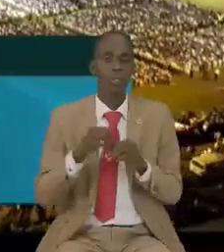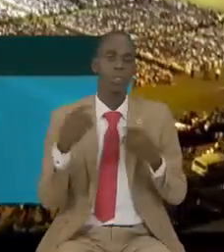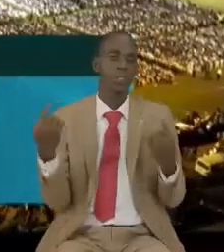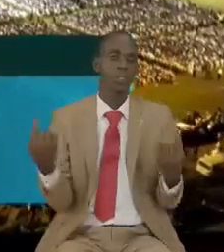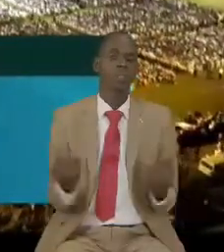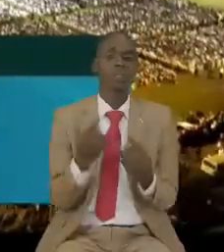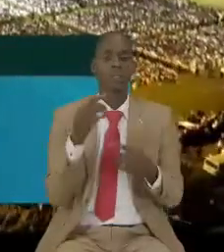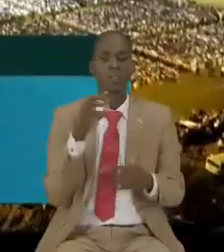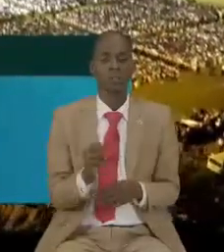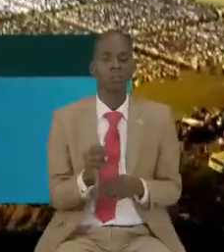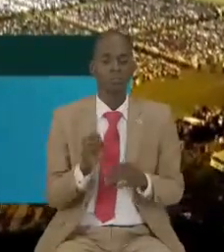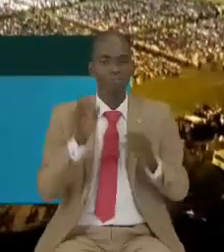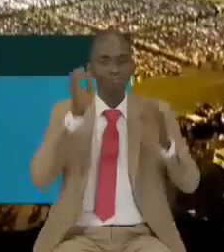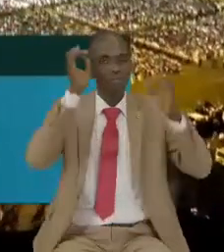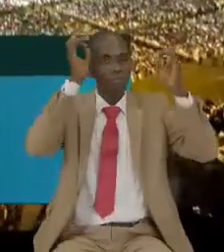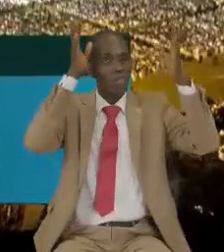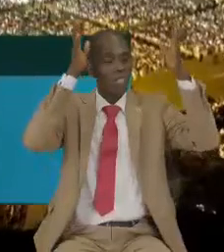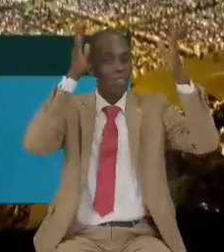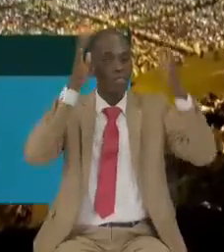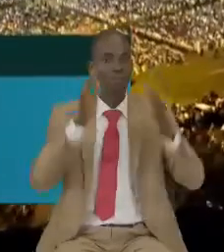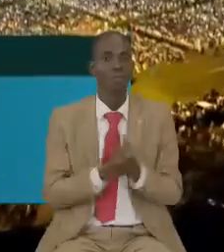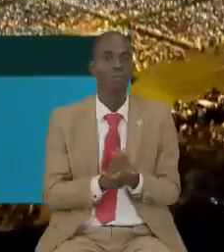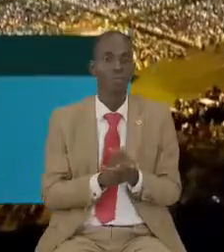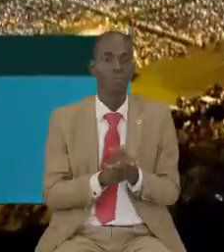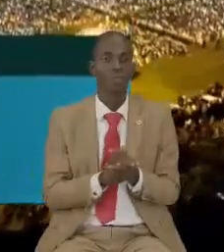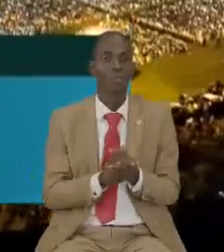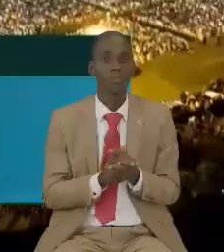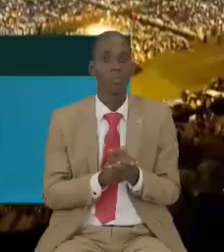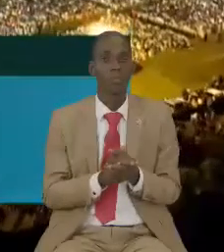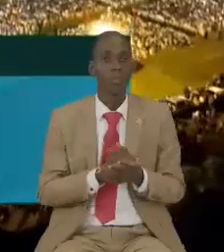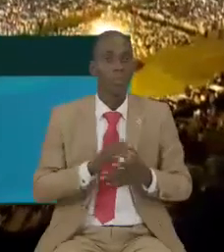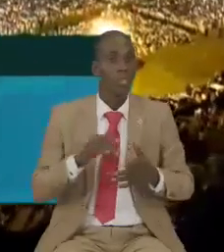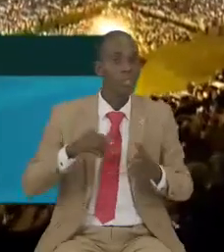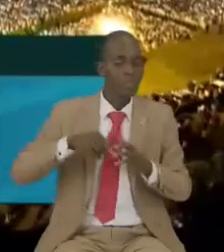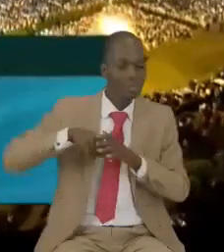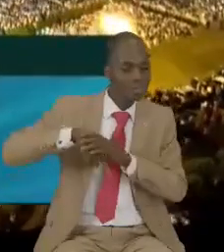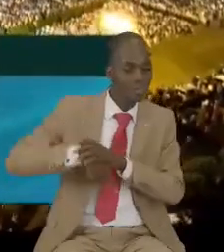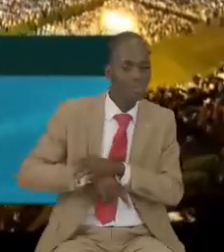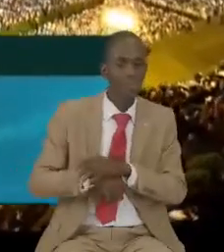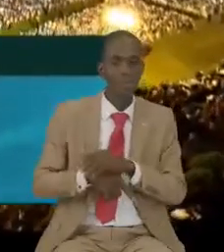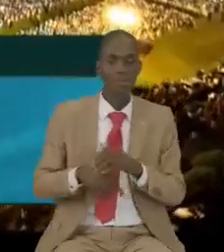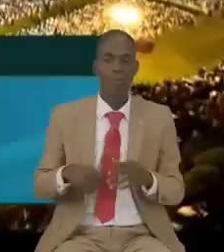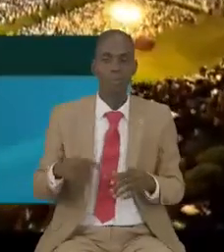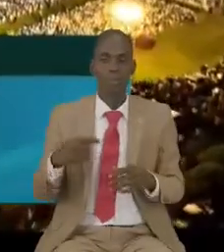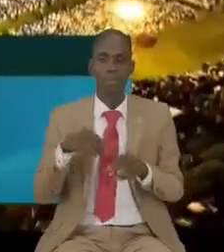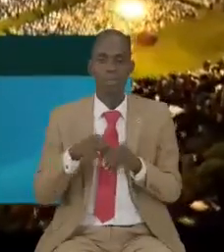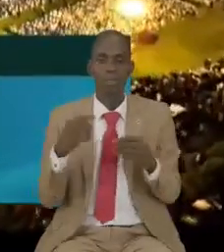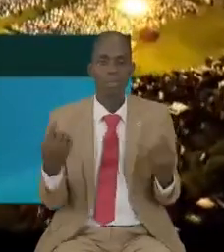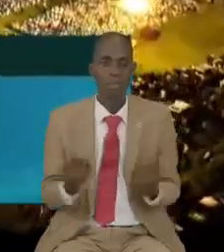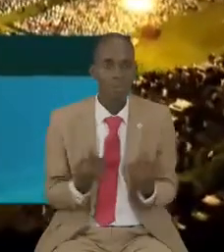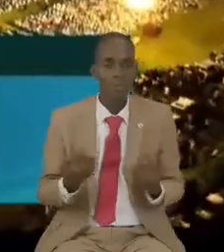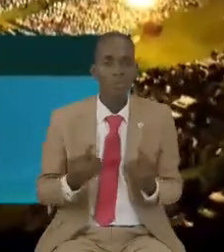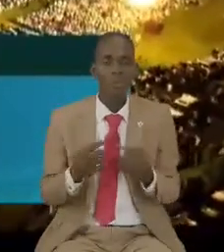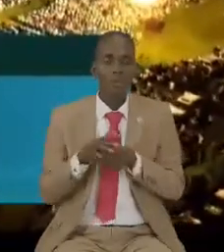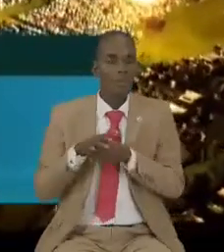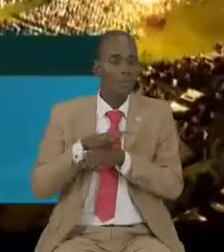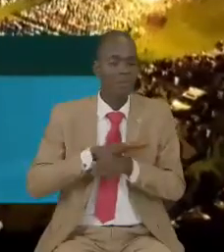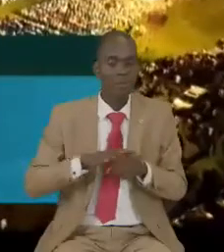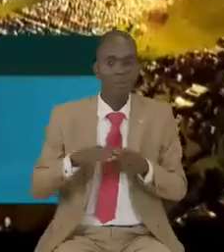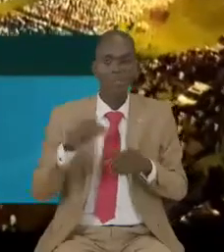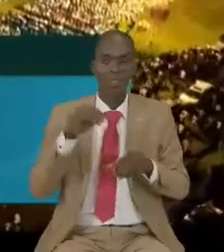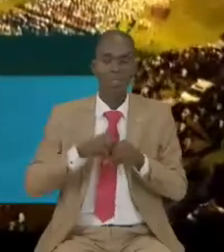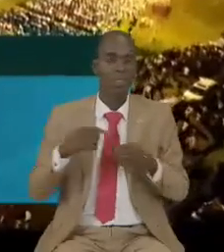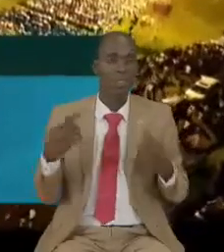sins, terrible, was so deep in sin, entrenched in sin.